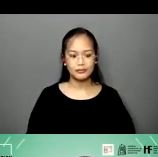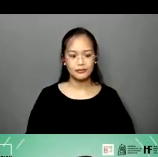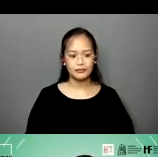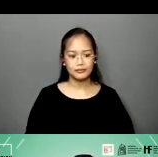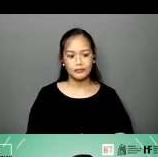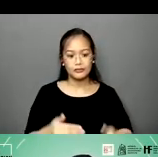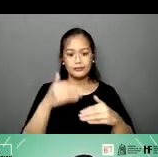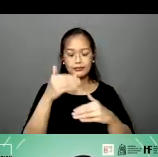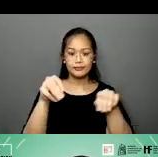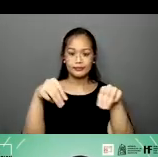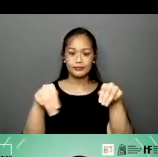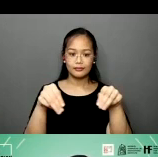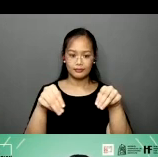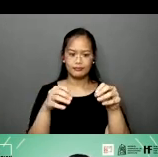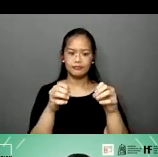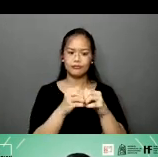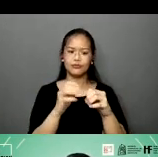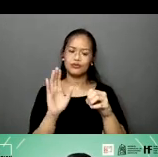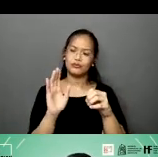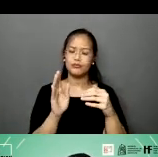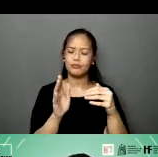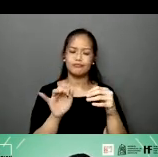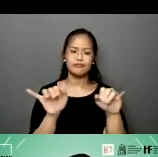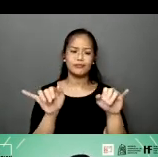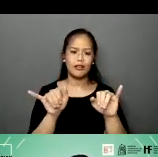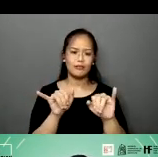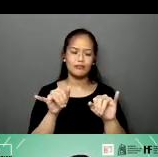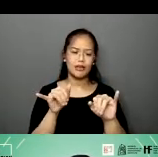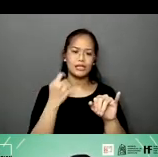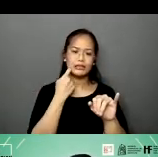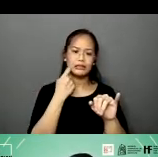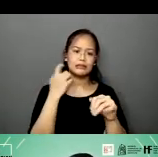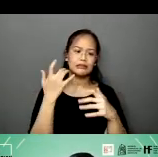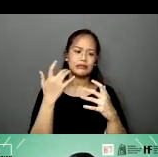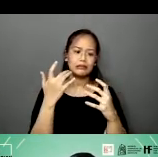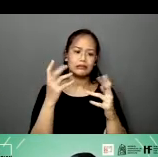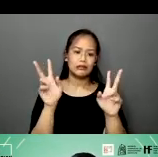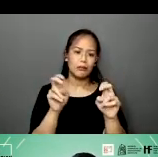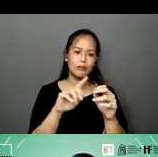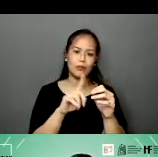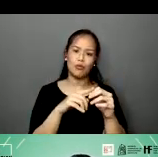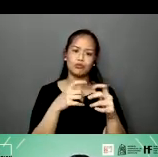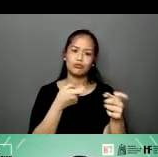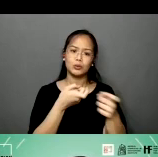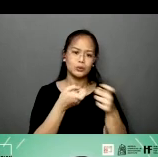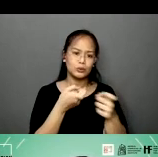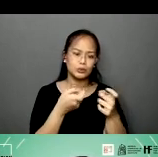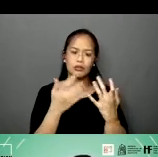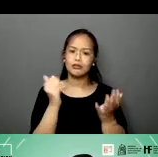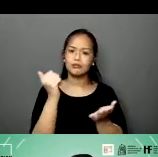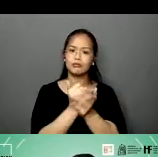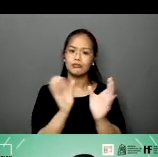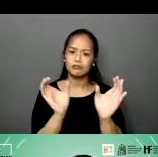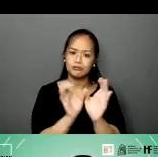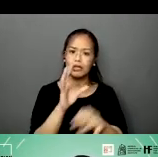Another is marketing. And this is more similarly related to the earlier topics about regulation and certification, as well as corporate